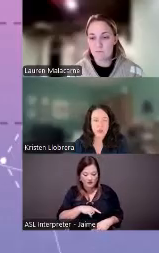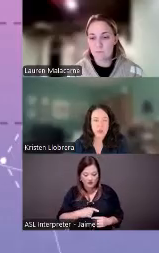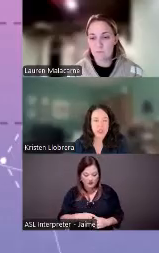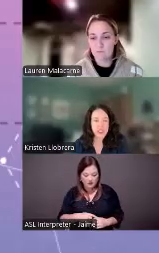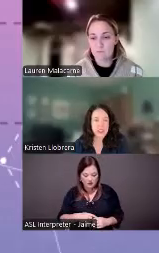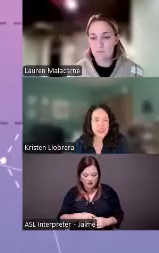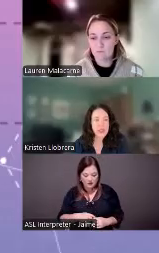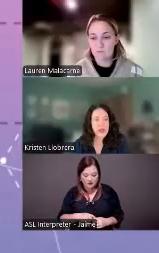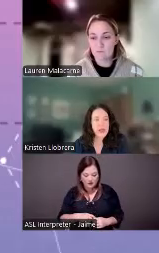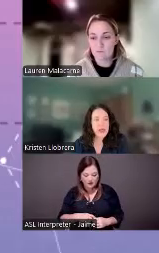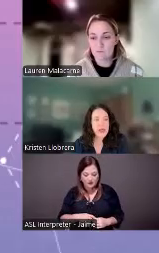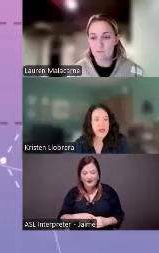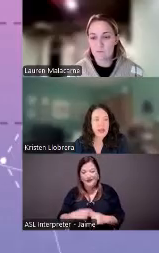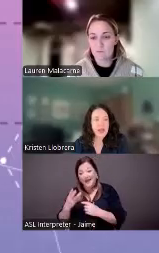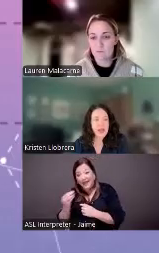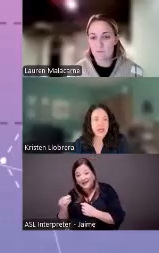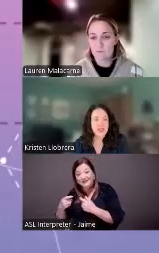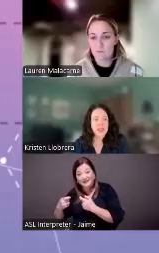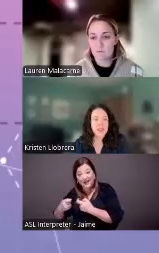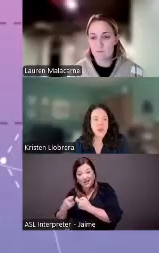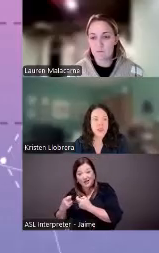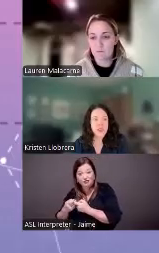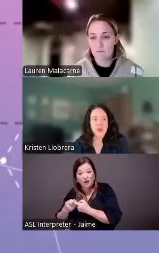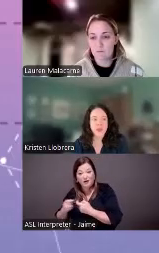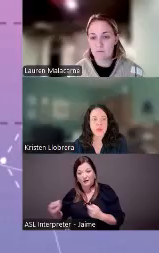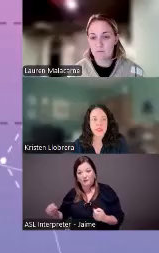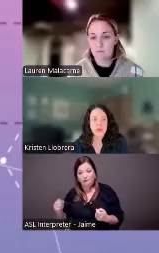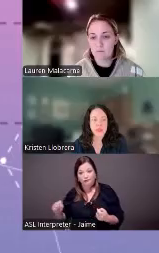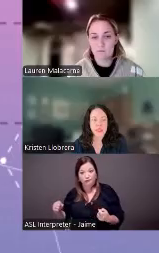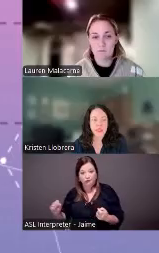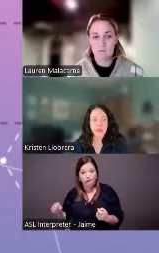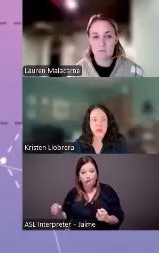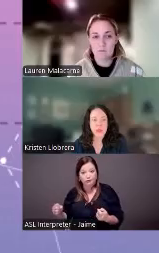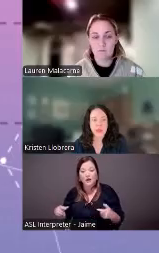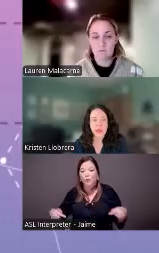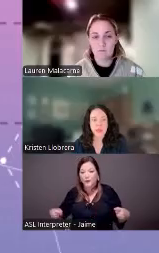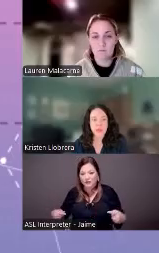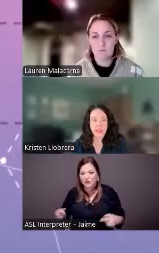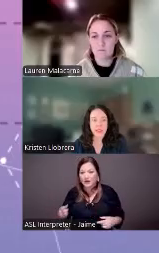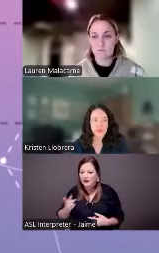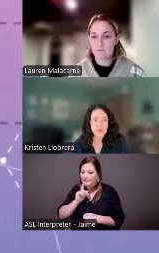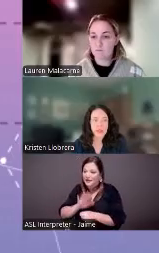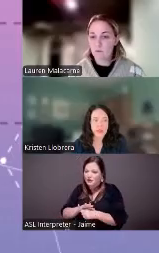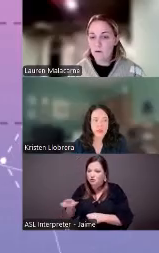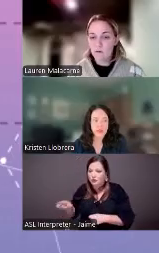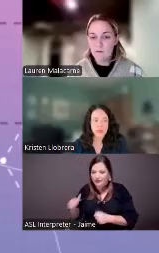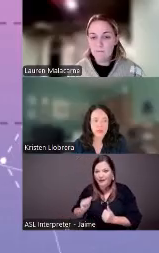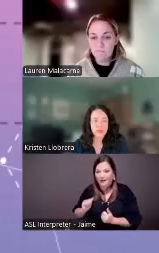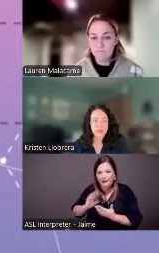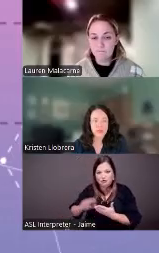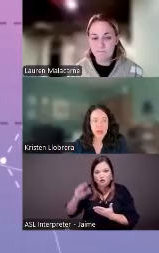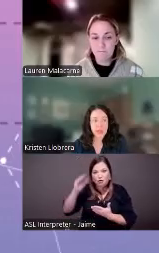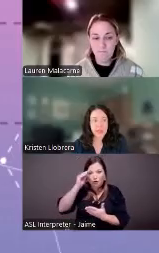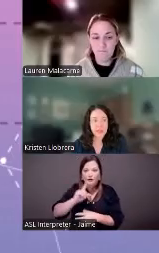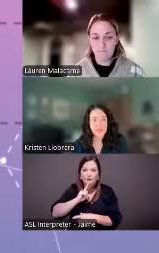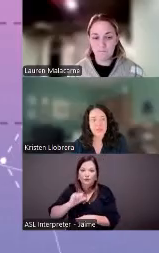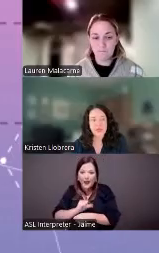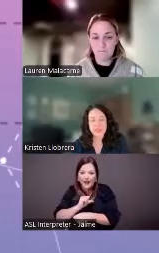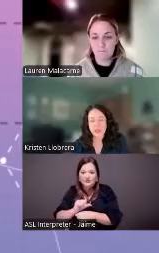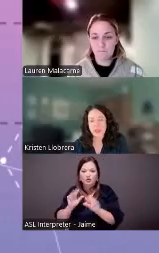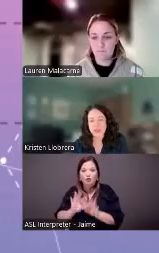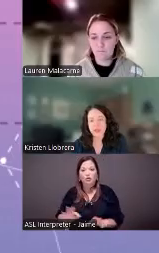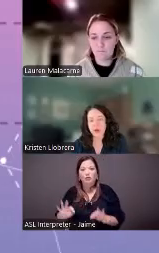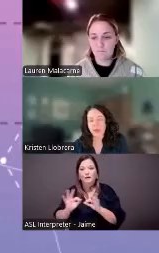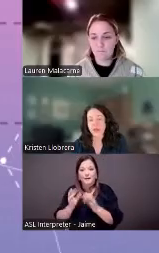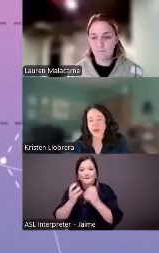electronic wheelchairs. And so we just wanted to make sure that the learner can get practical, meaningful guidance